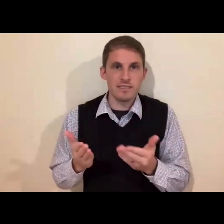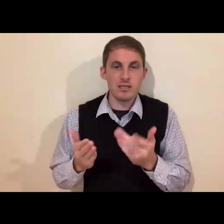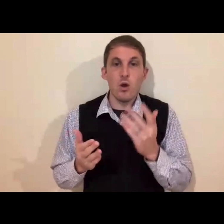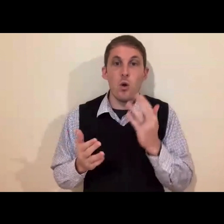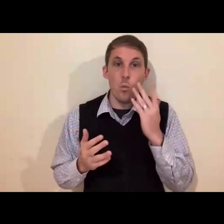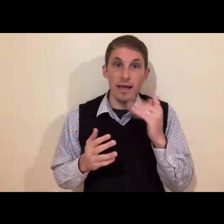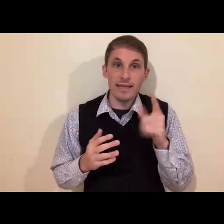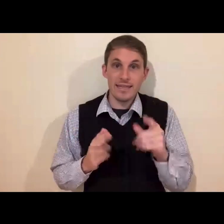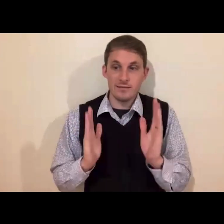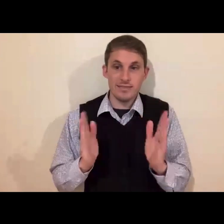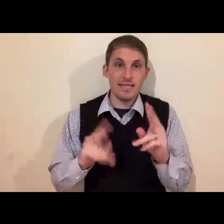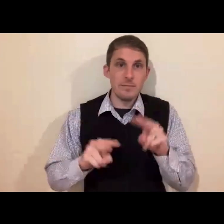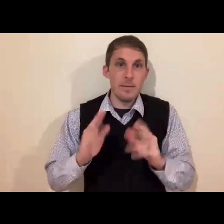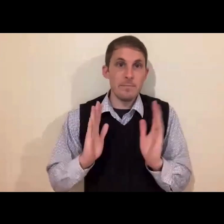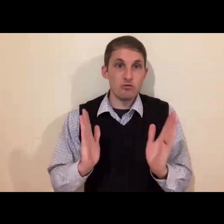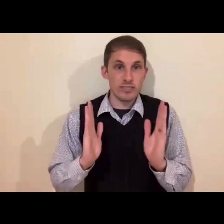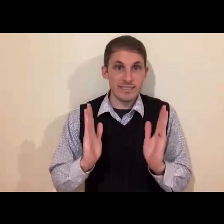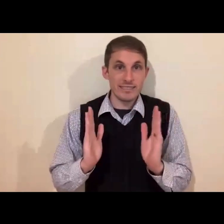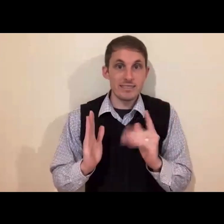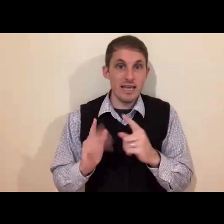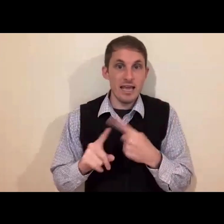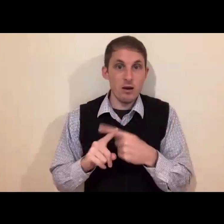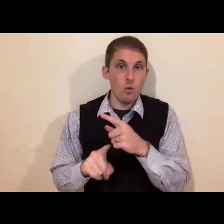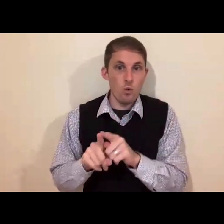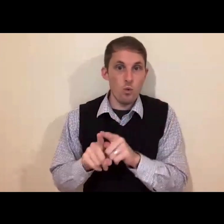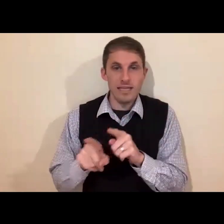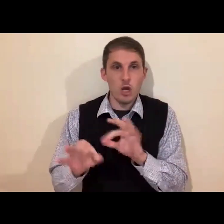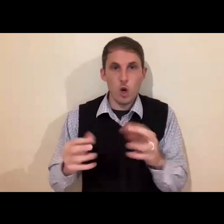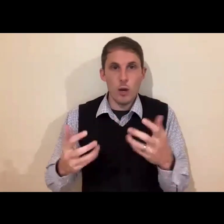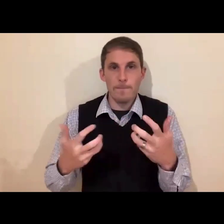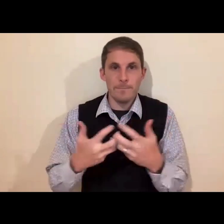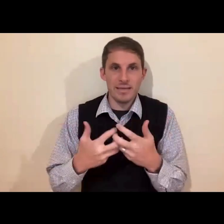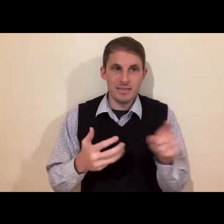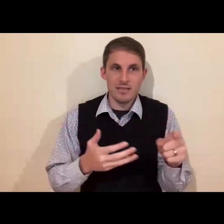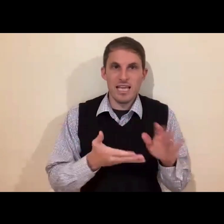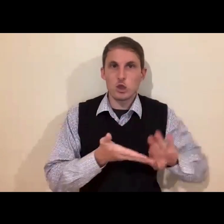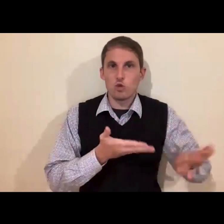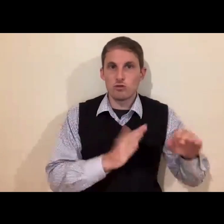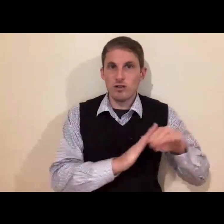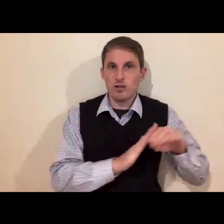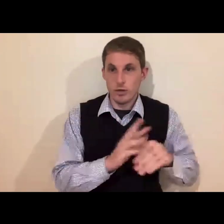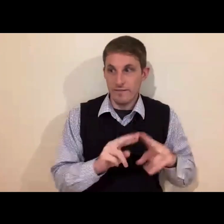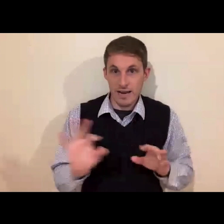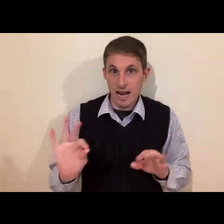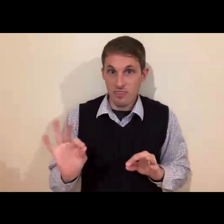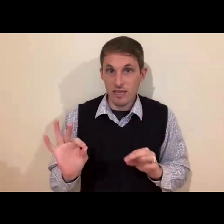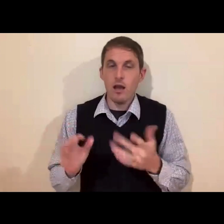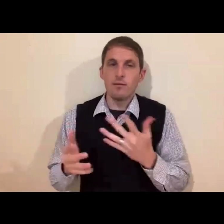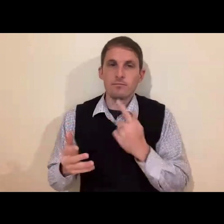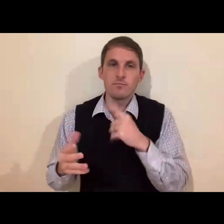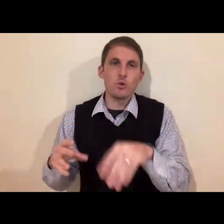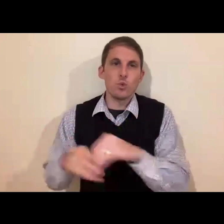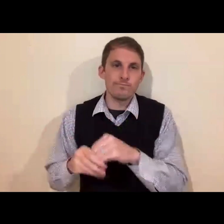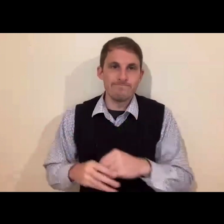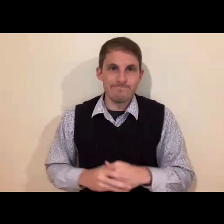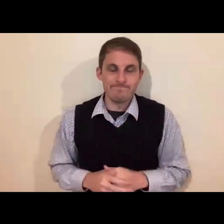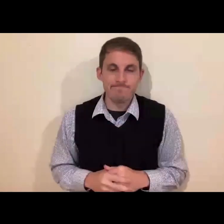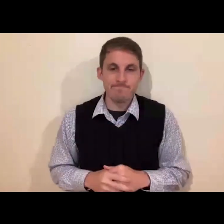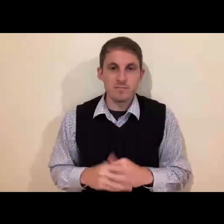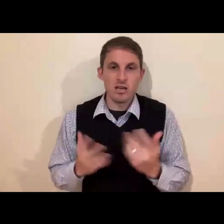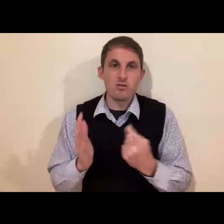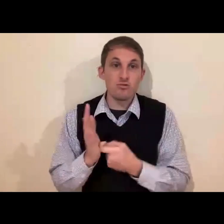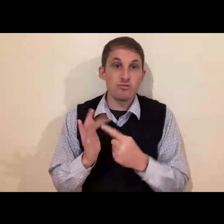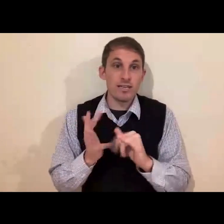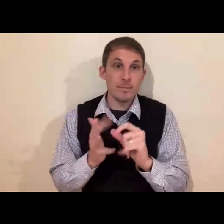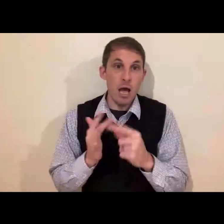selected assessment period, provided they also don't meet the exclusion criteria. So again, in respite, you